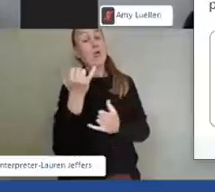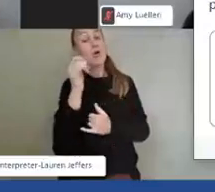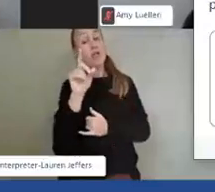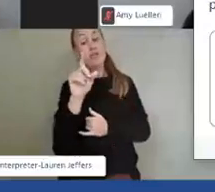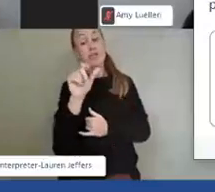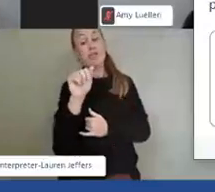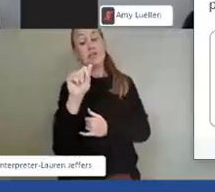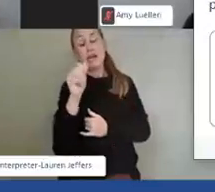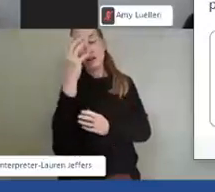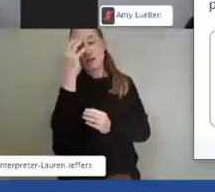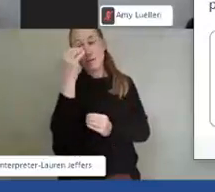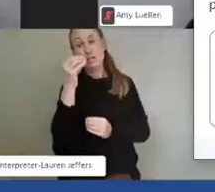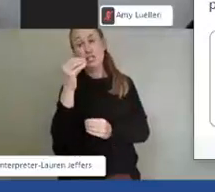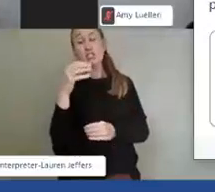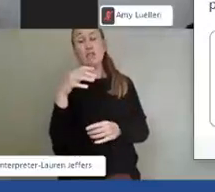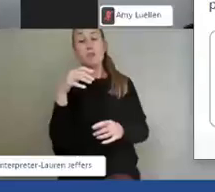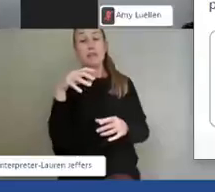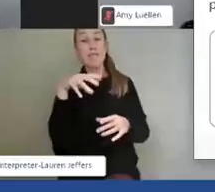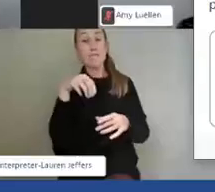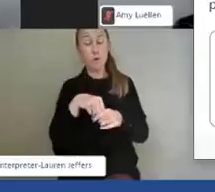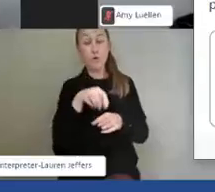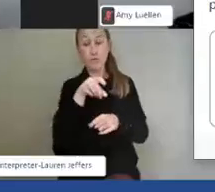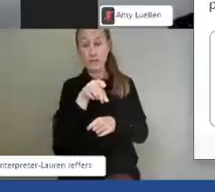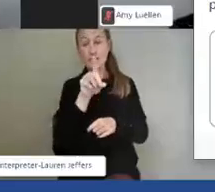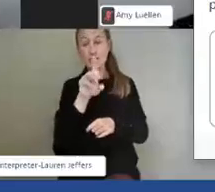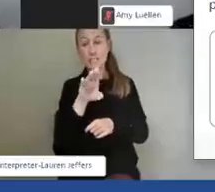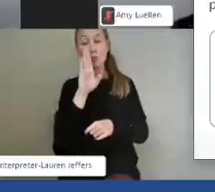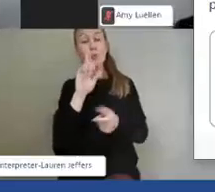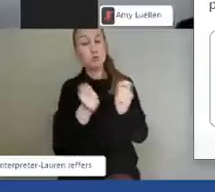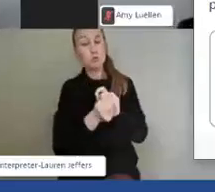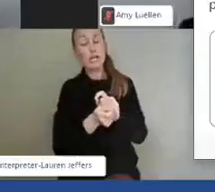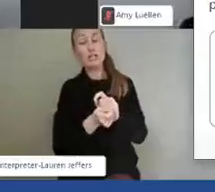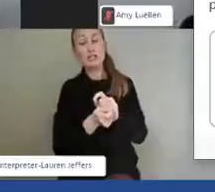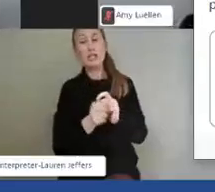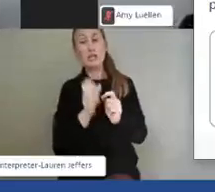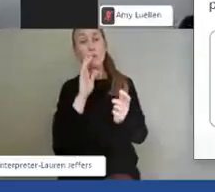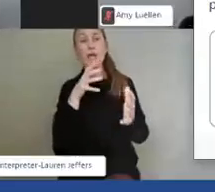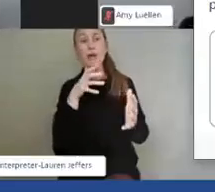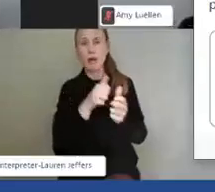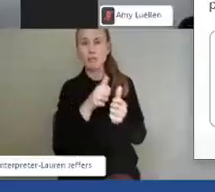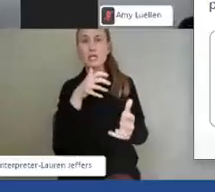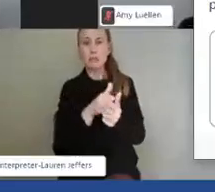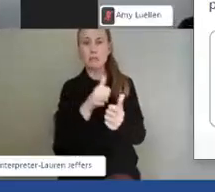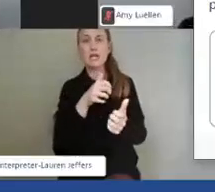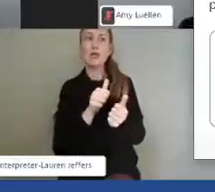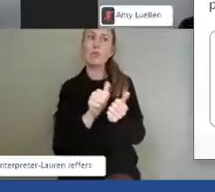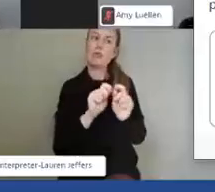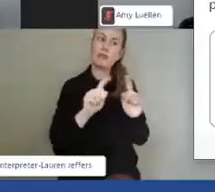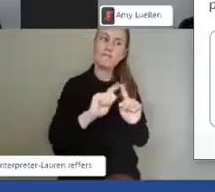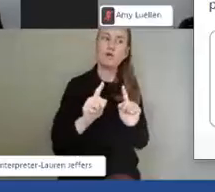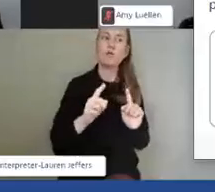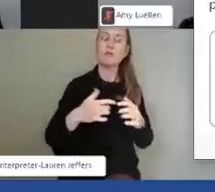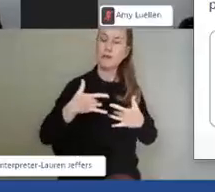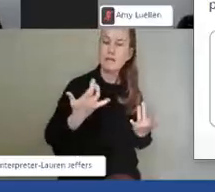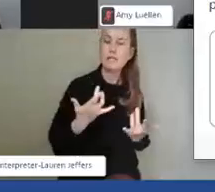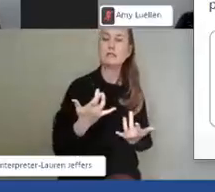this spill dashboard will change, and it should really be consistently being updated as we have different events, as we do different things, as we